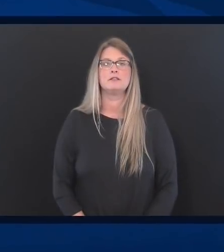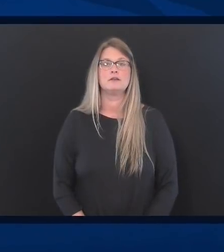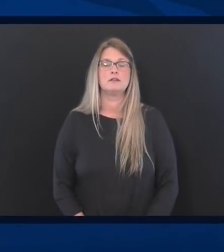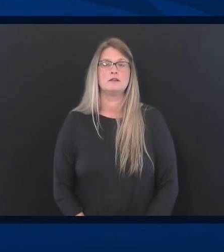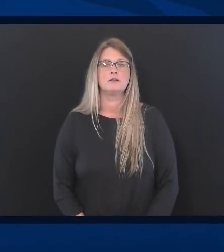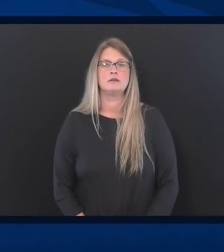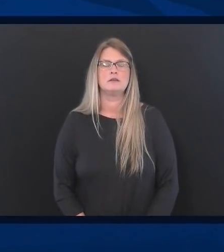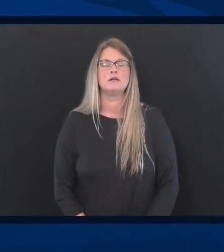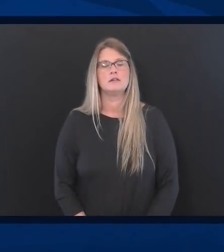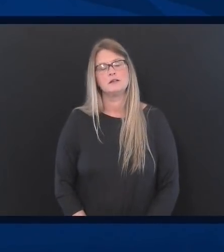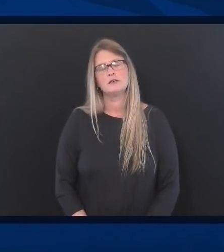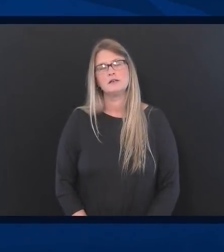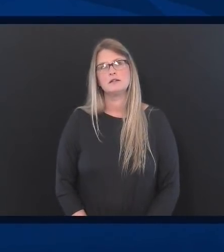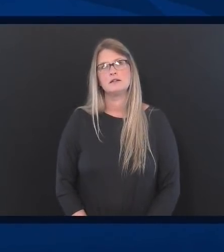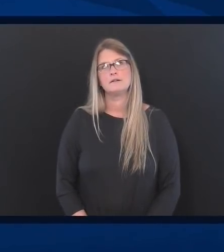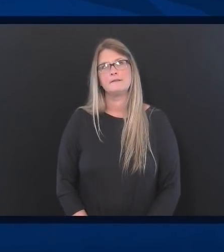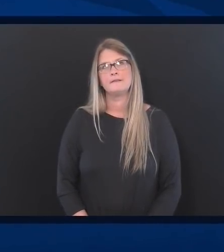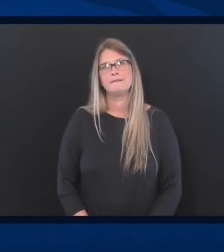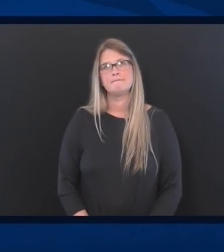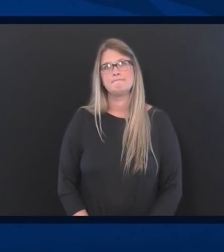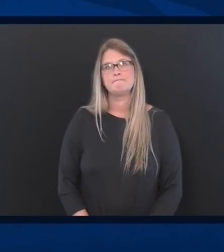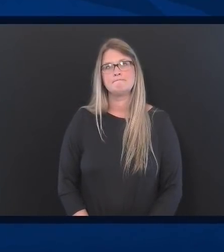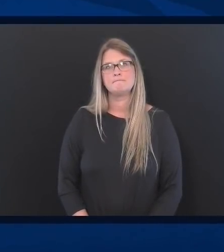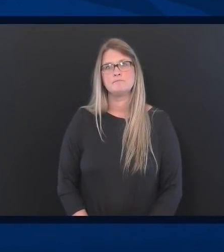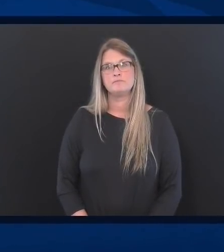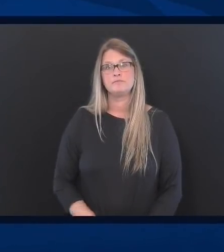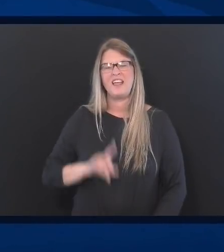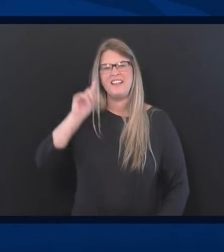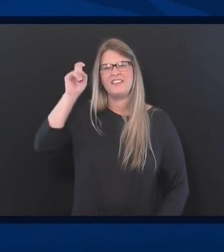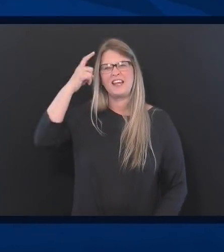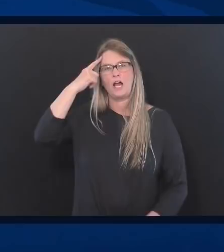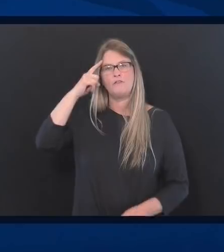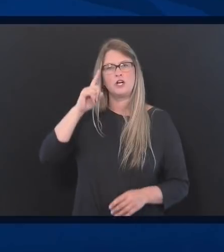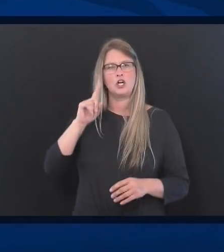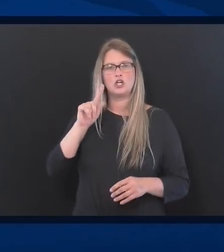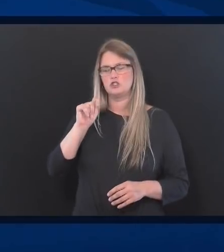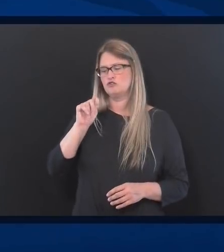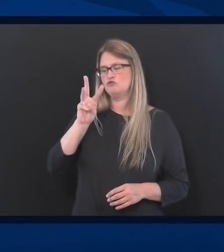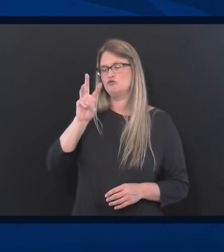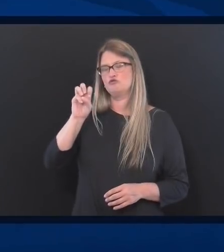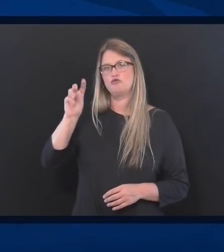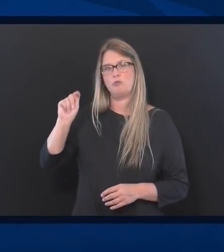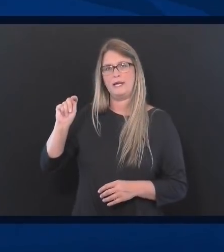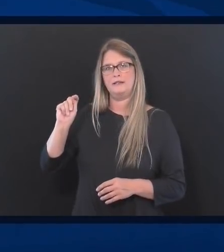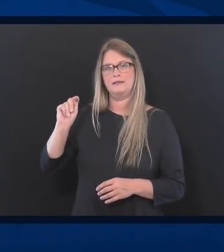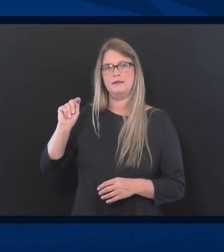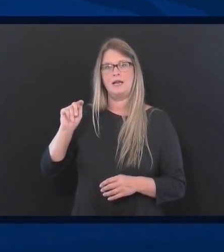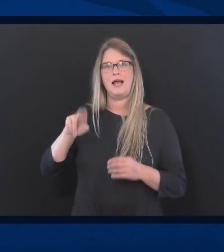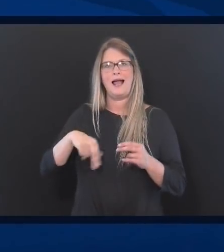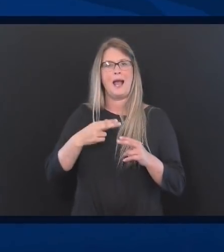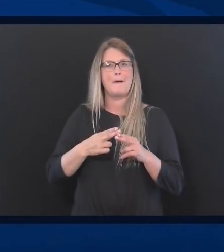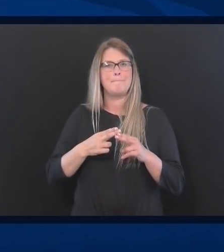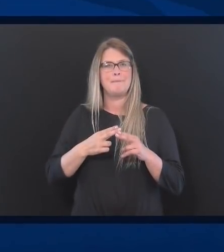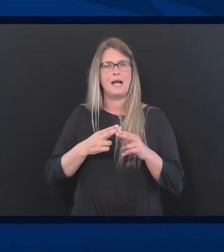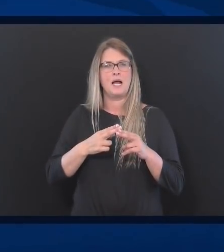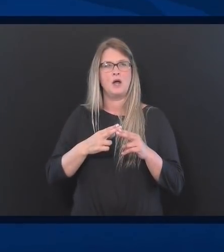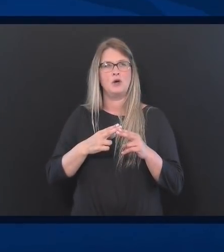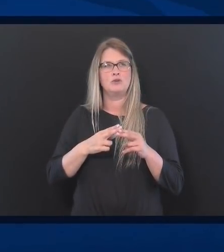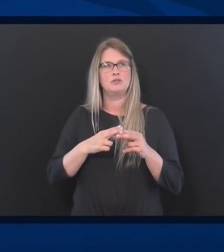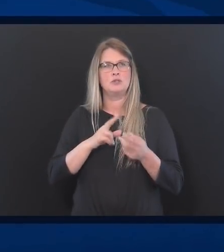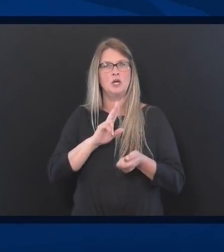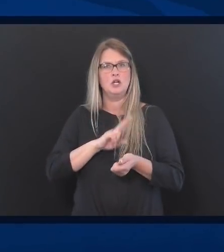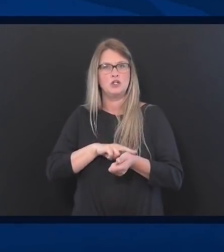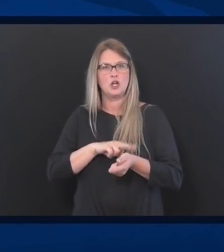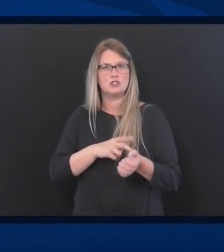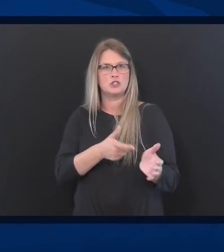A couple things here. First of all, the governor, I guess you tweeted over the weekend something about changing or relaxing nursing requirements being adjusted, some appeal